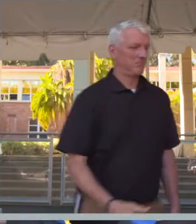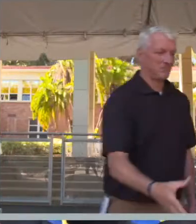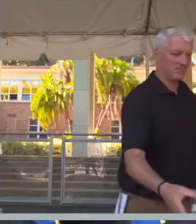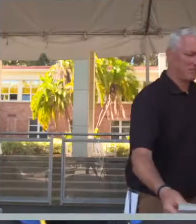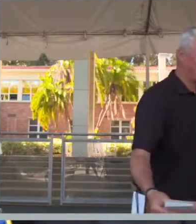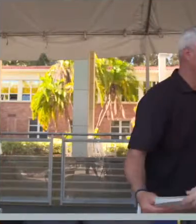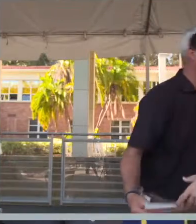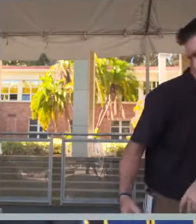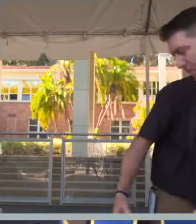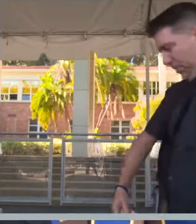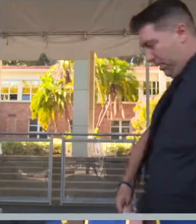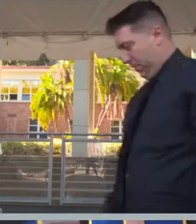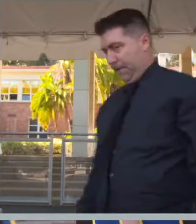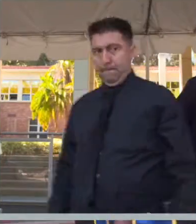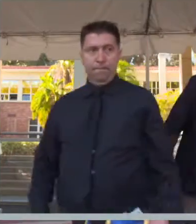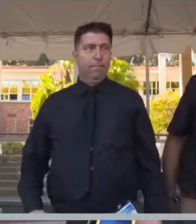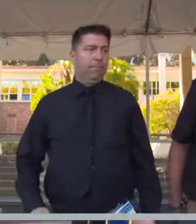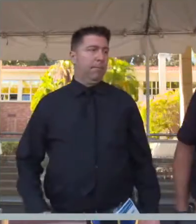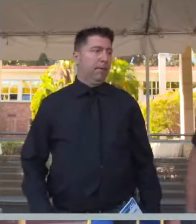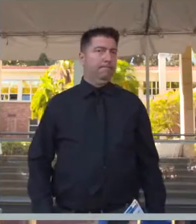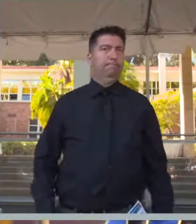Jonathan Ryan Go.